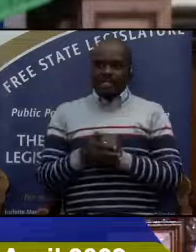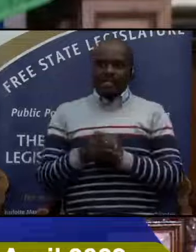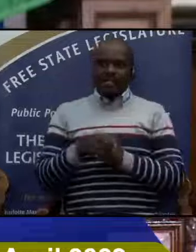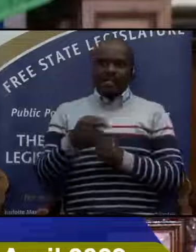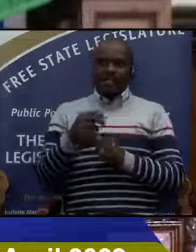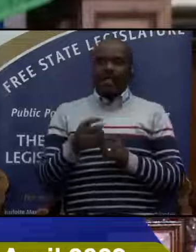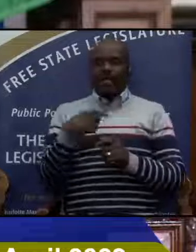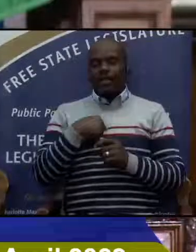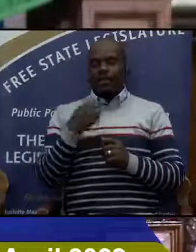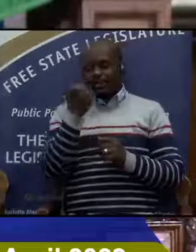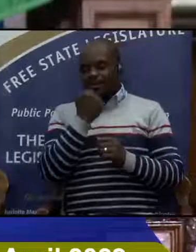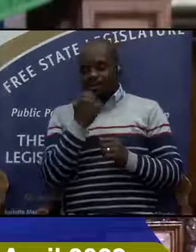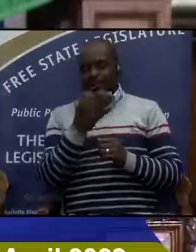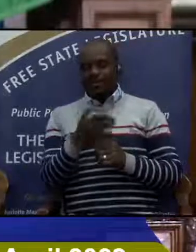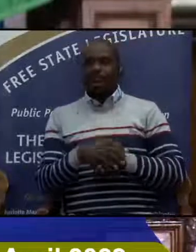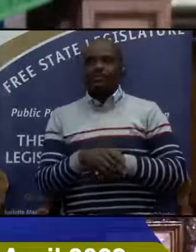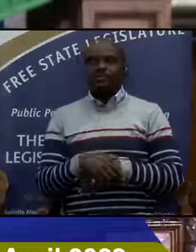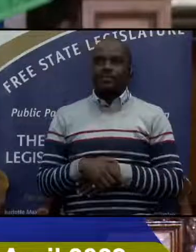Thank you.